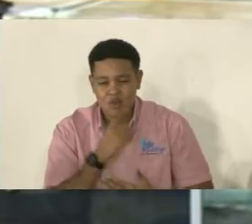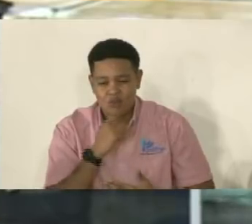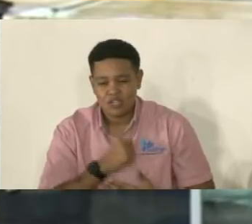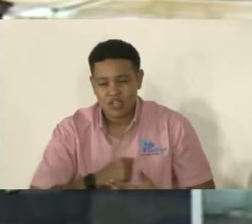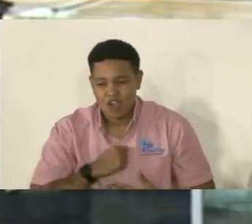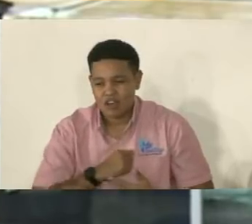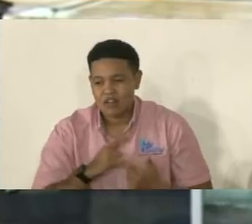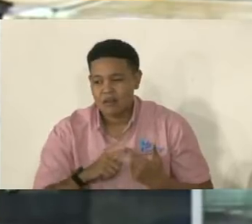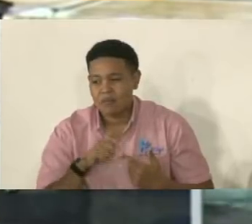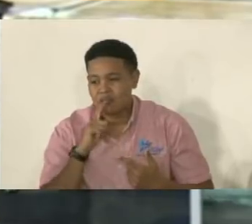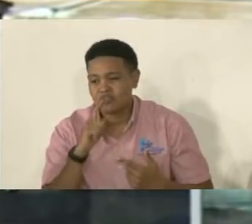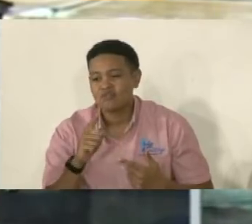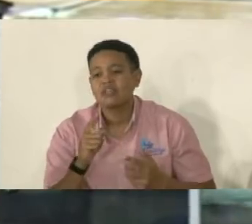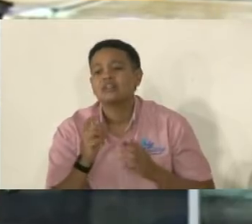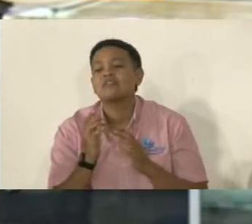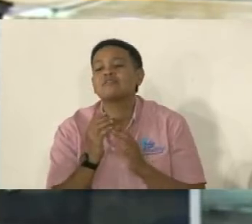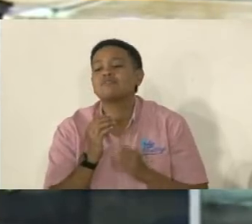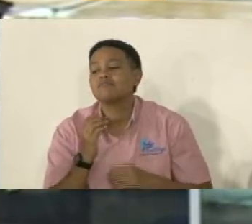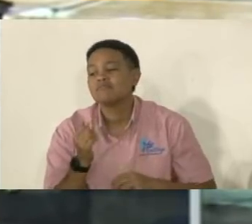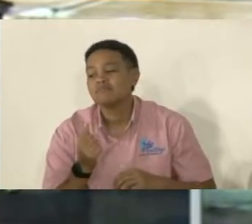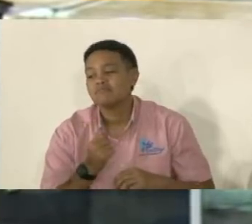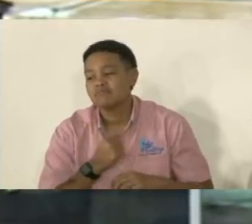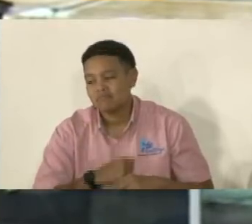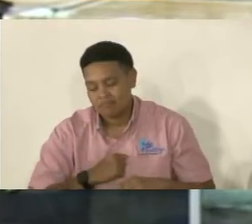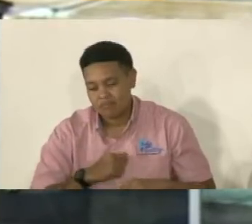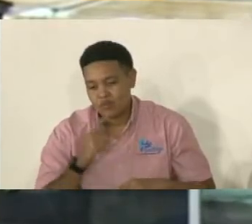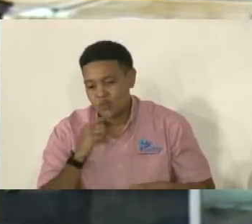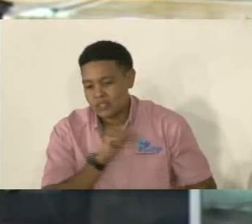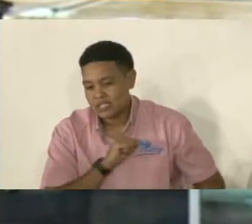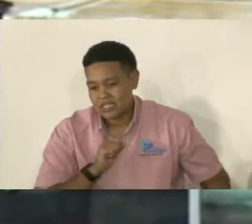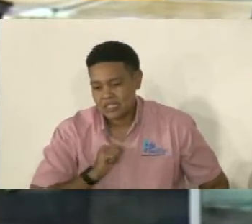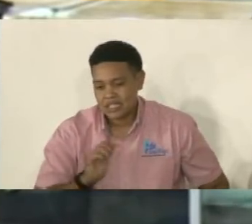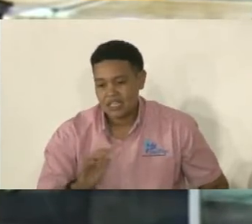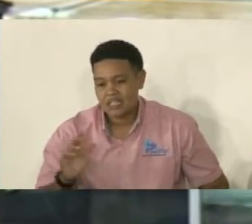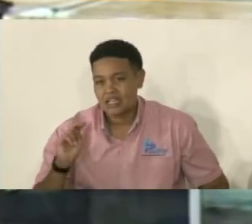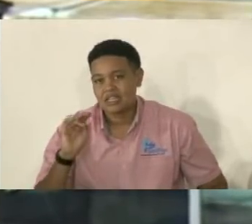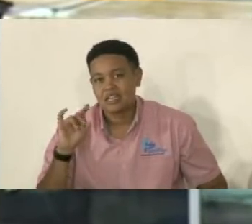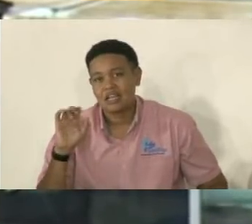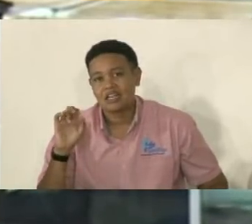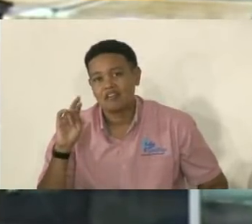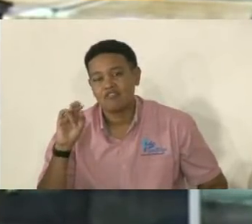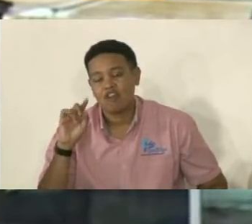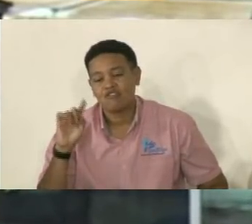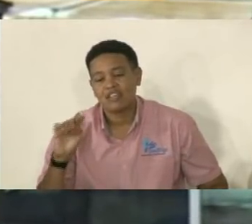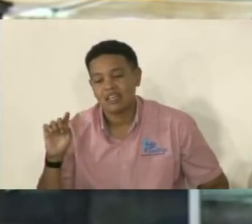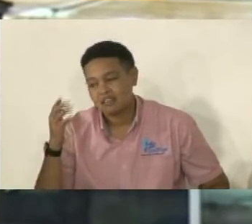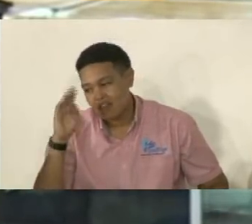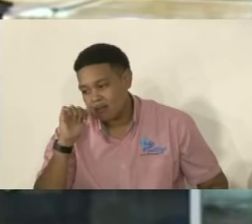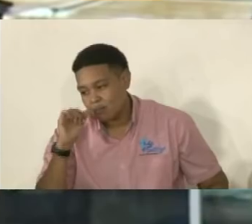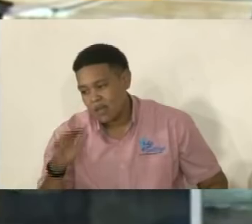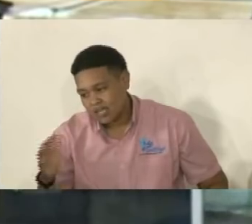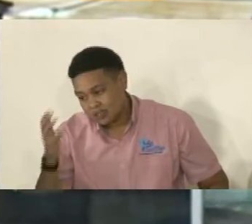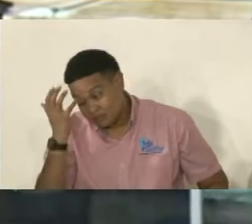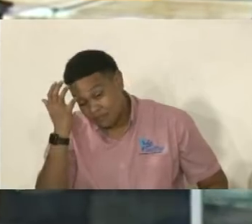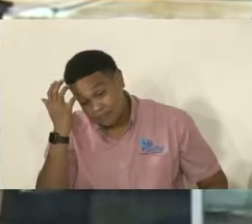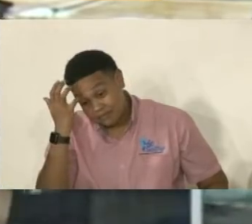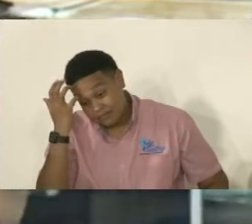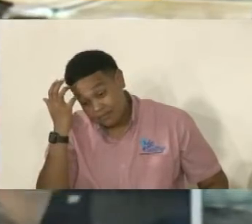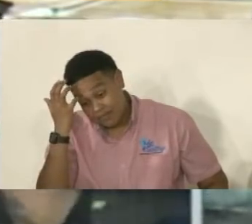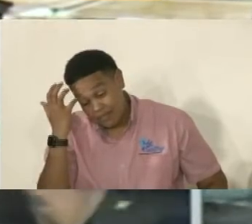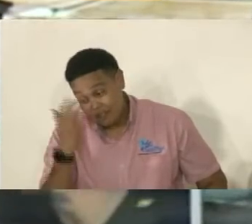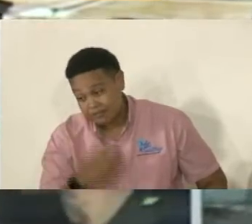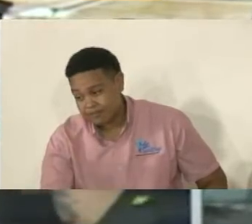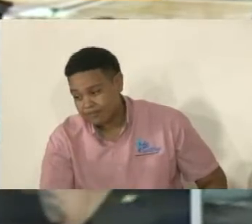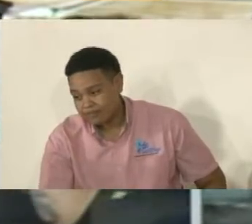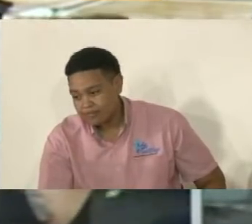and heartfelt wishes to our colleague Senator Natalie Rodriguez. God bless you. Thank